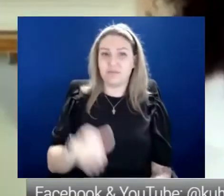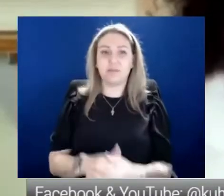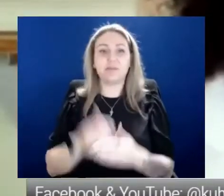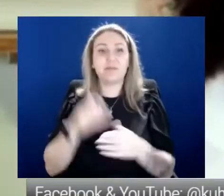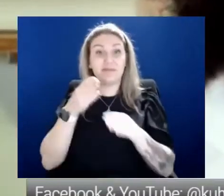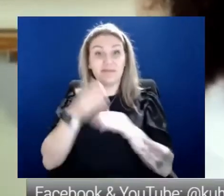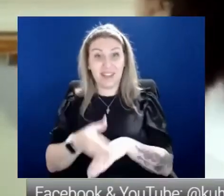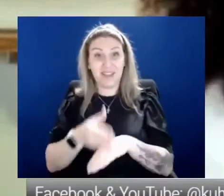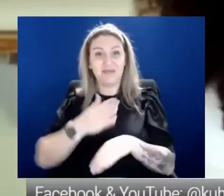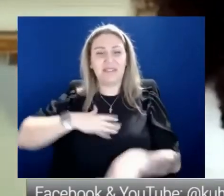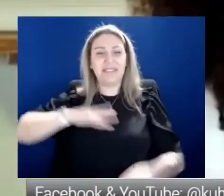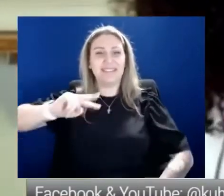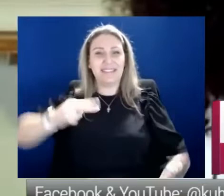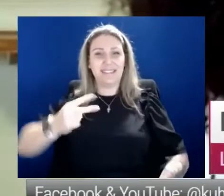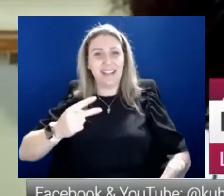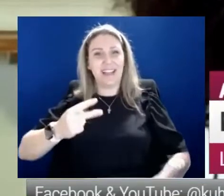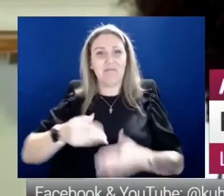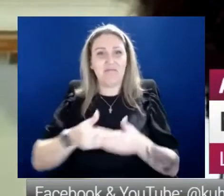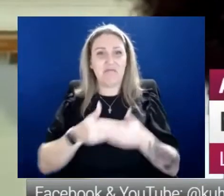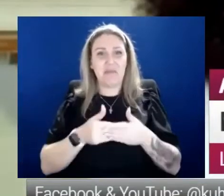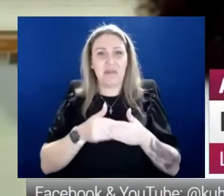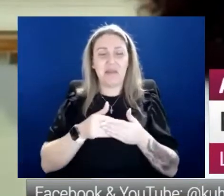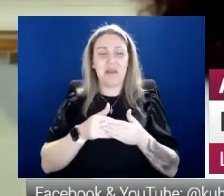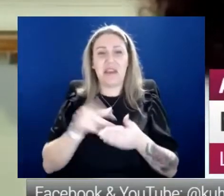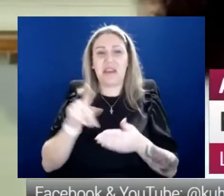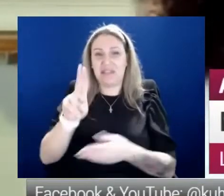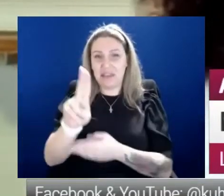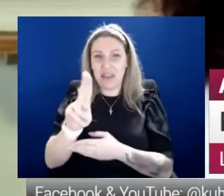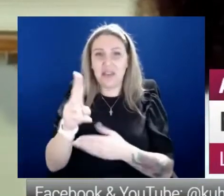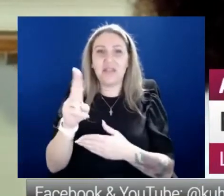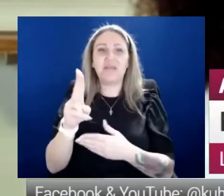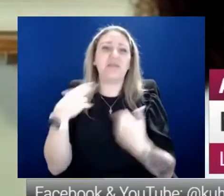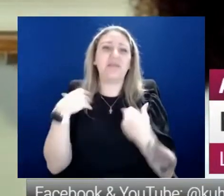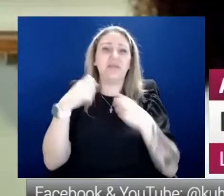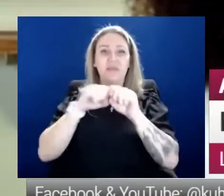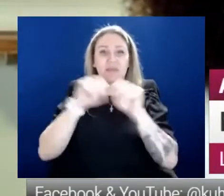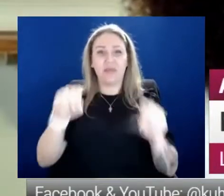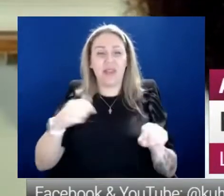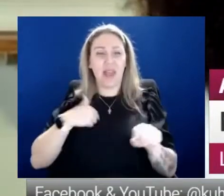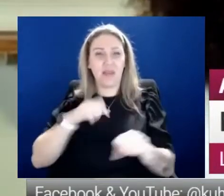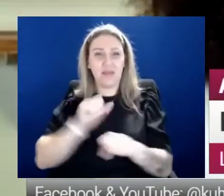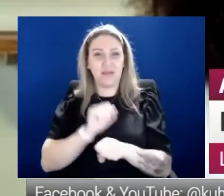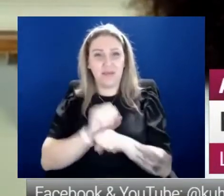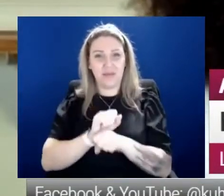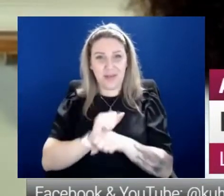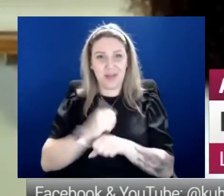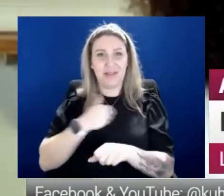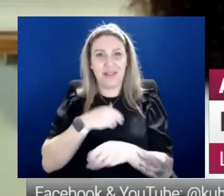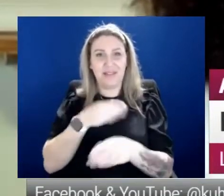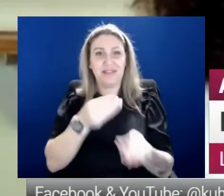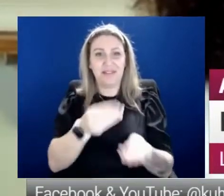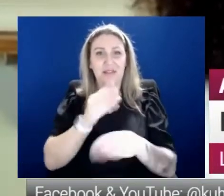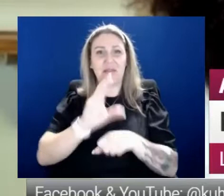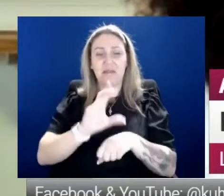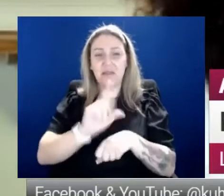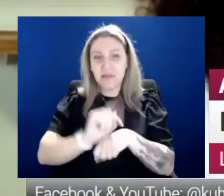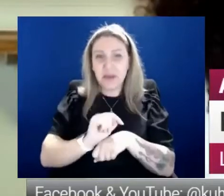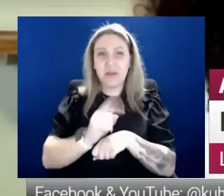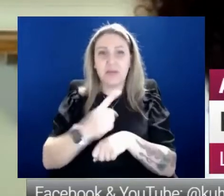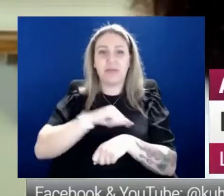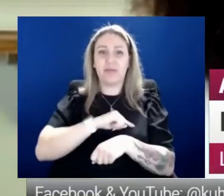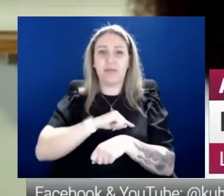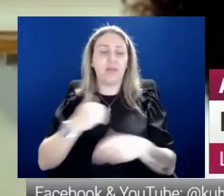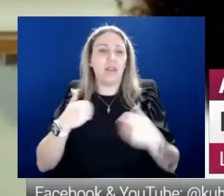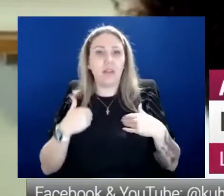my second at the University of Kansas Health System, where I was working as a lactation consultant, we were having just